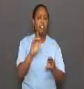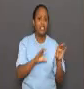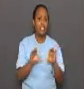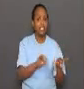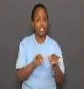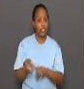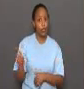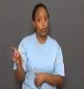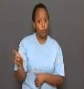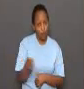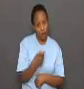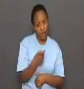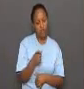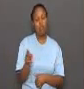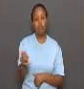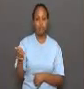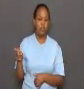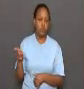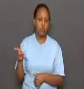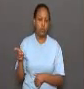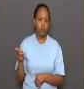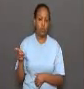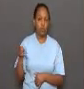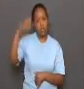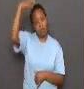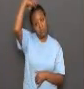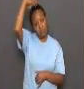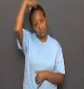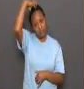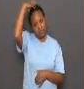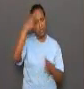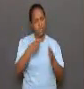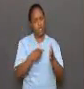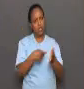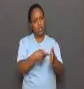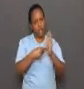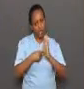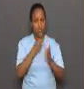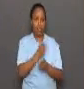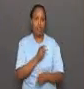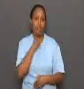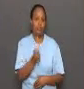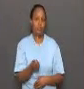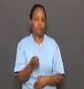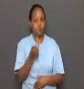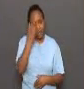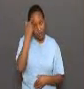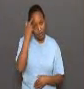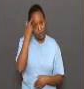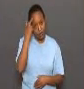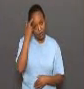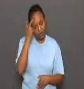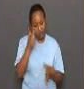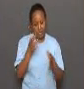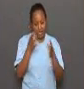about what is going on, they cannot hold the government accountable for its